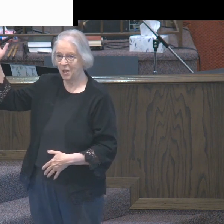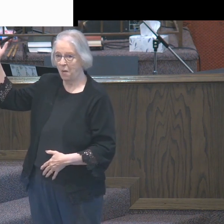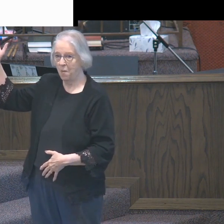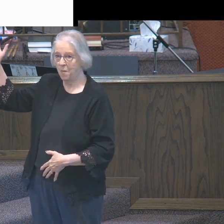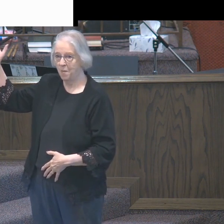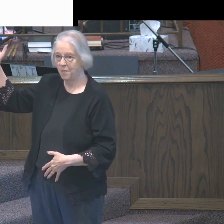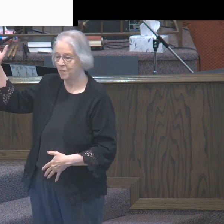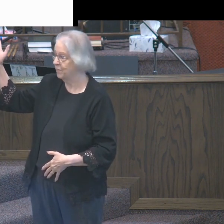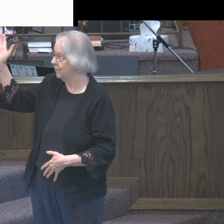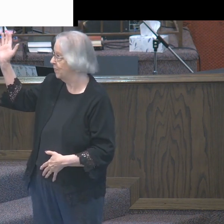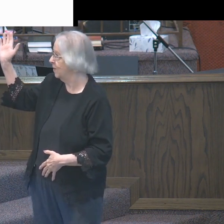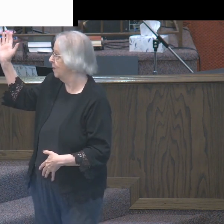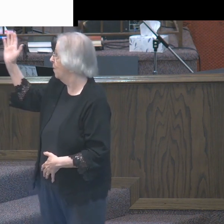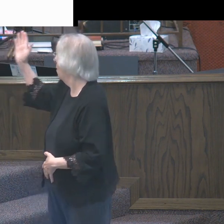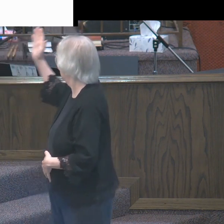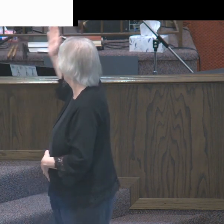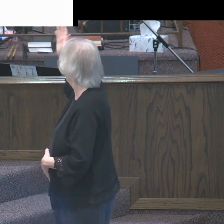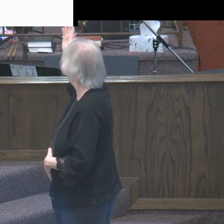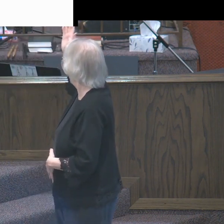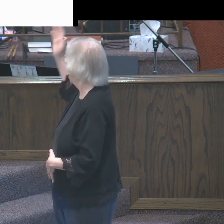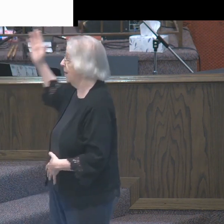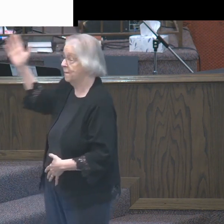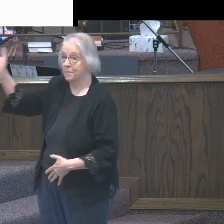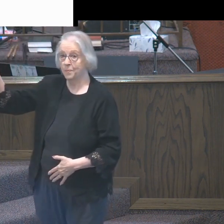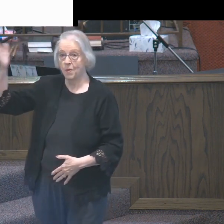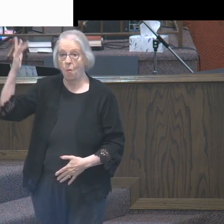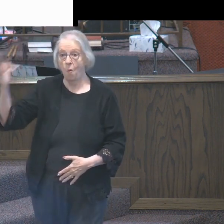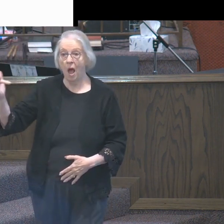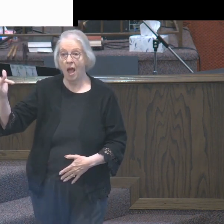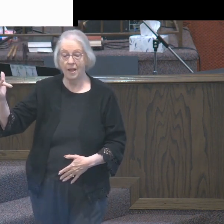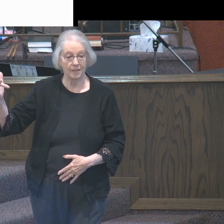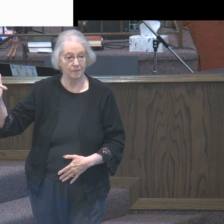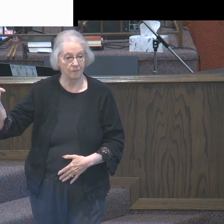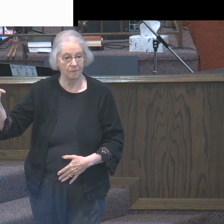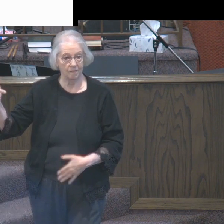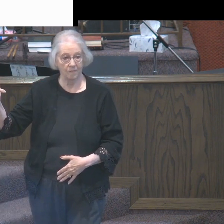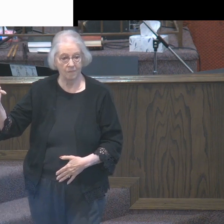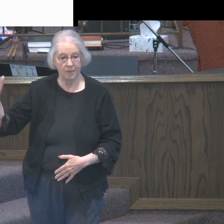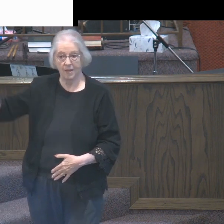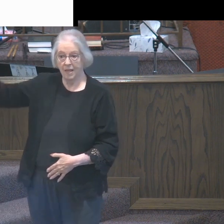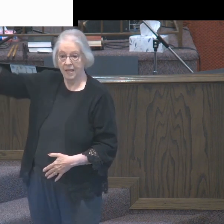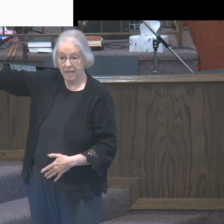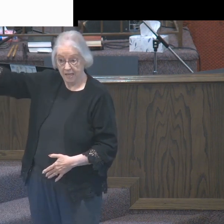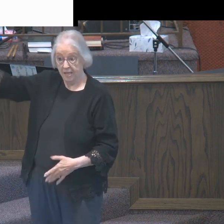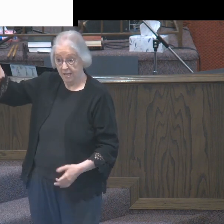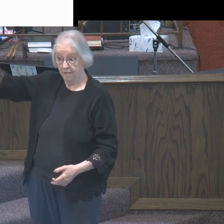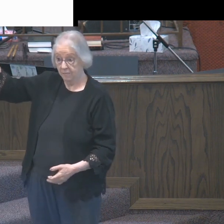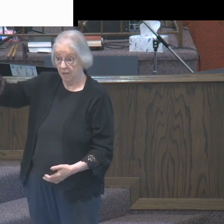I believe this about God, okay? I believe God is loving.